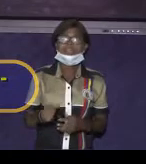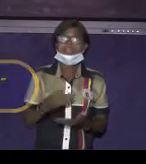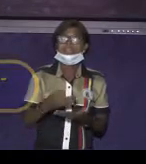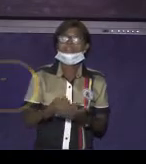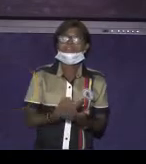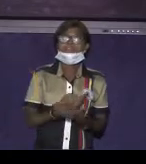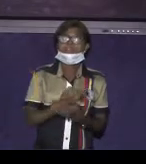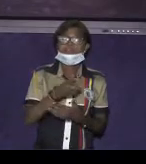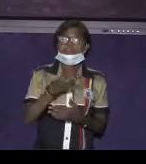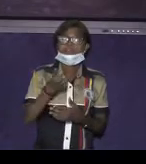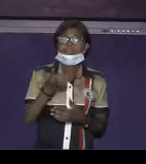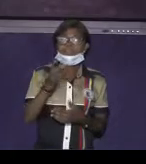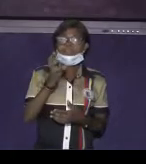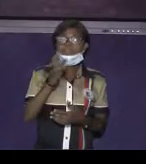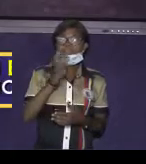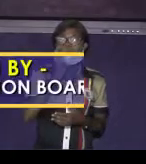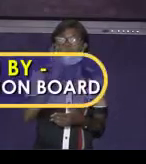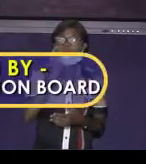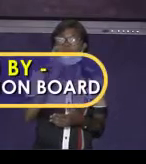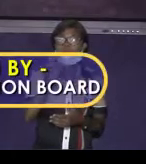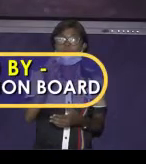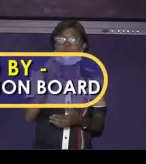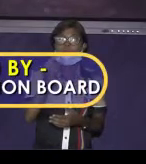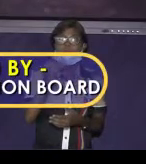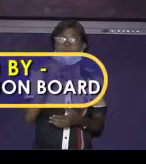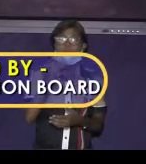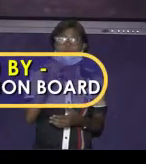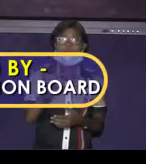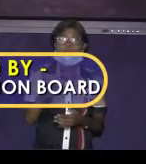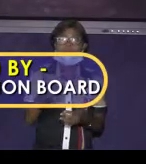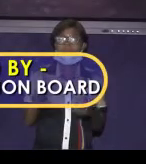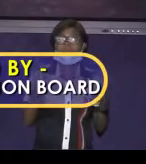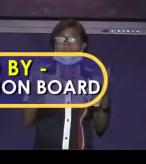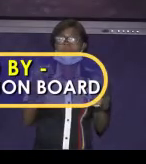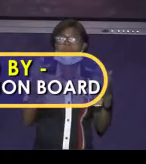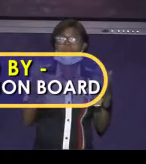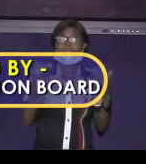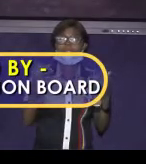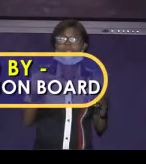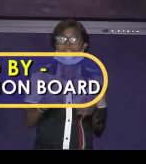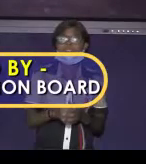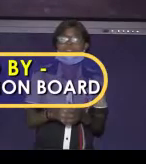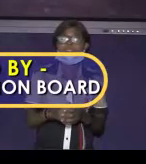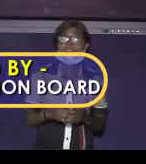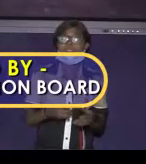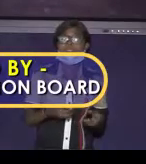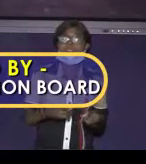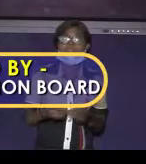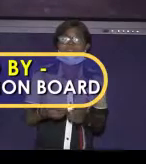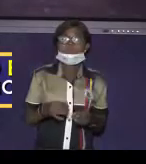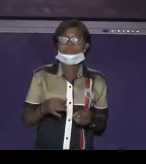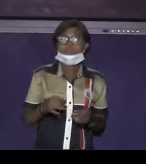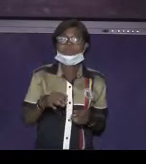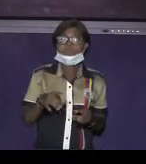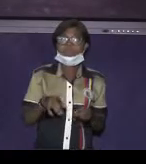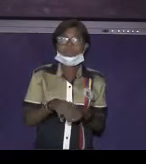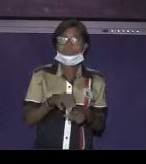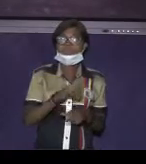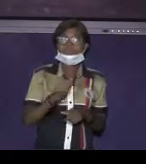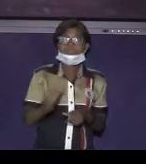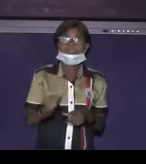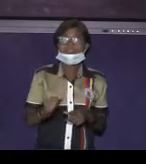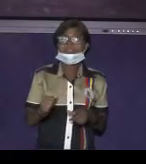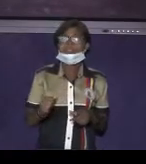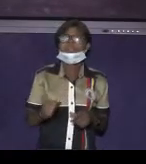freshwater swamp forest is defined as a forest that is full of mineral-rich water, that's fresh water, either